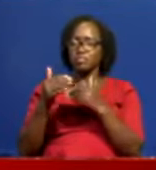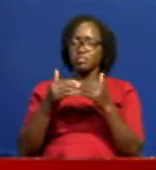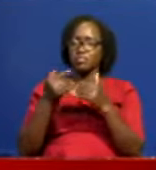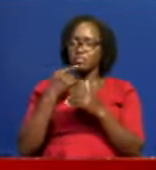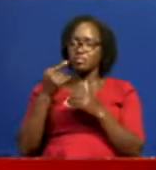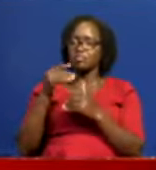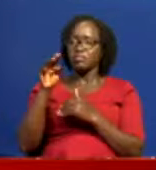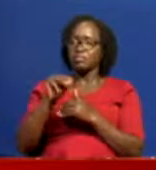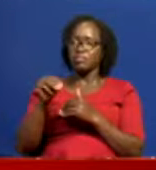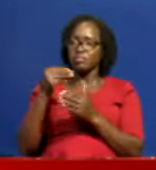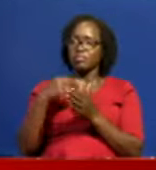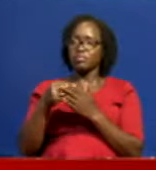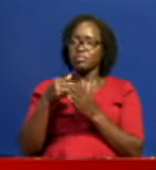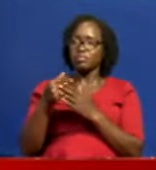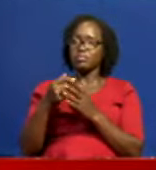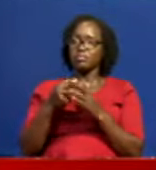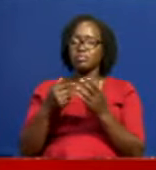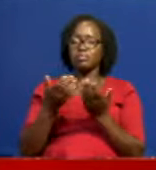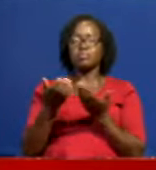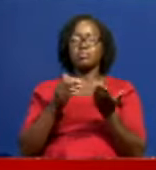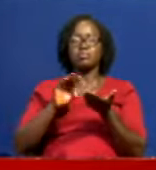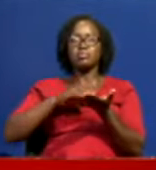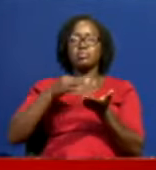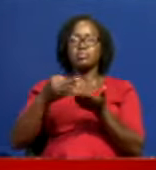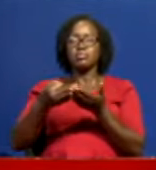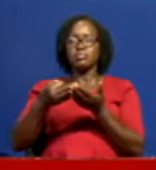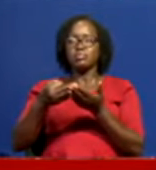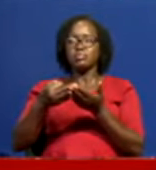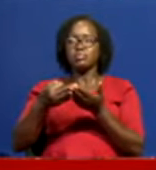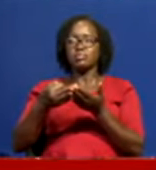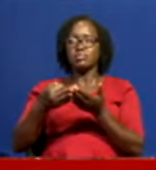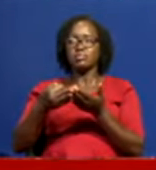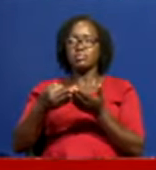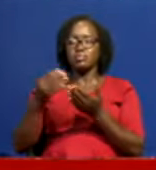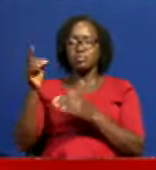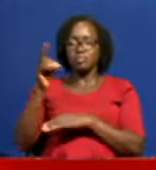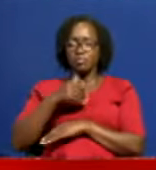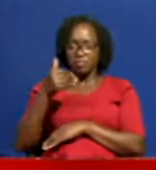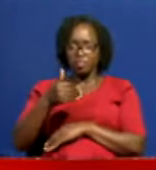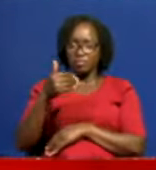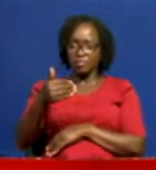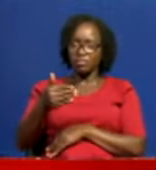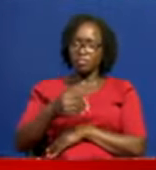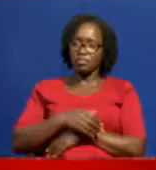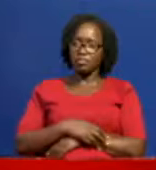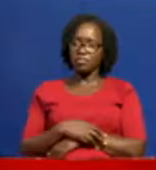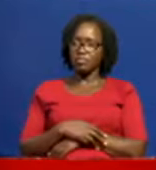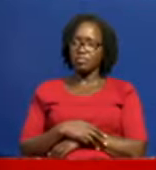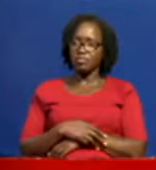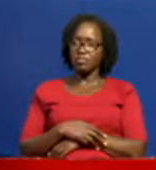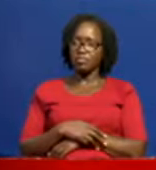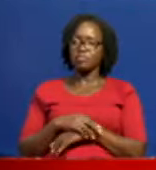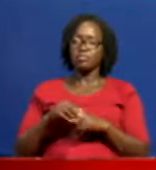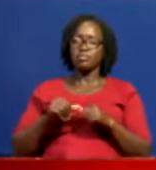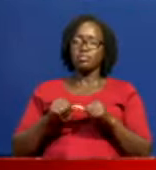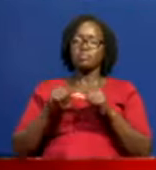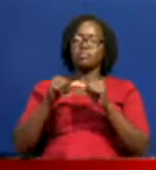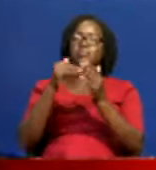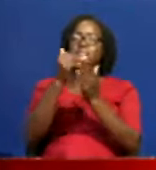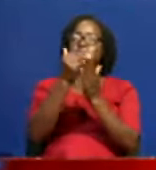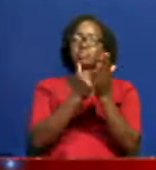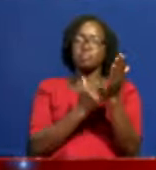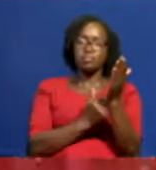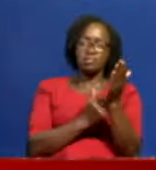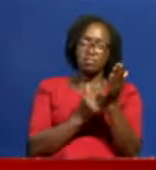million shillings from the Hustler Fund every single day. We shall continue to improve